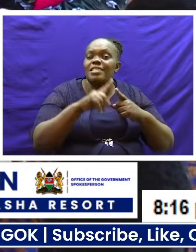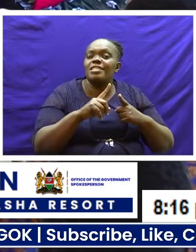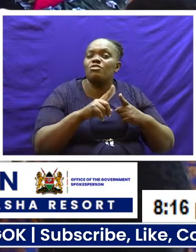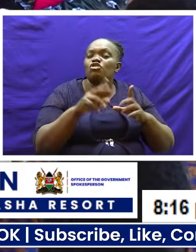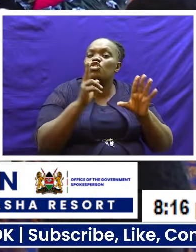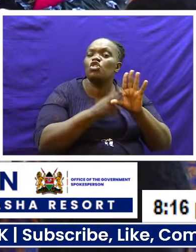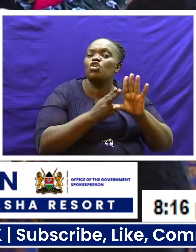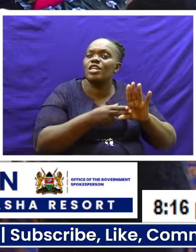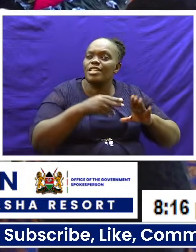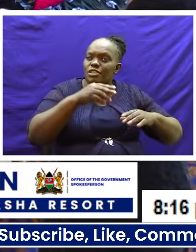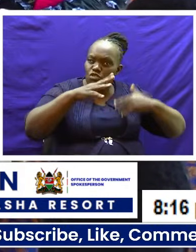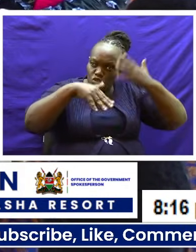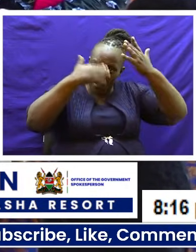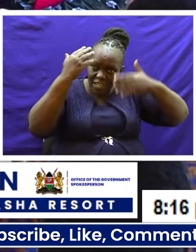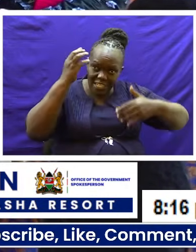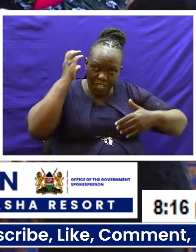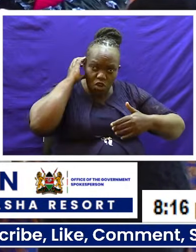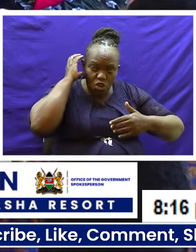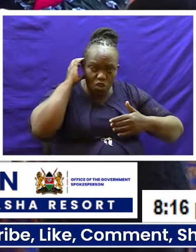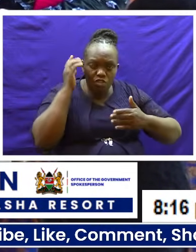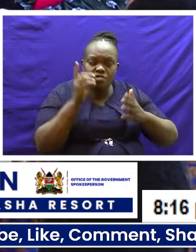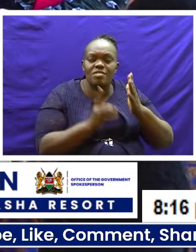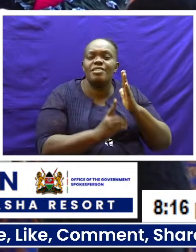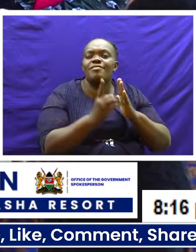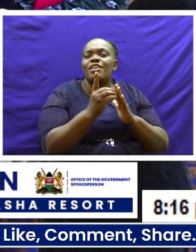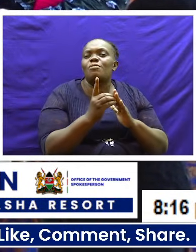universities and colleges, to develop